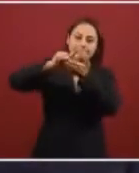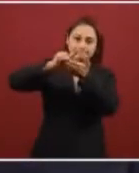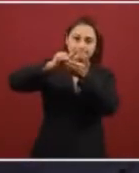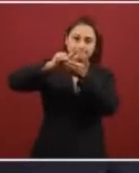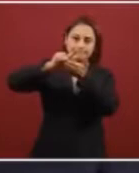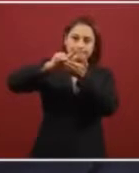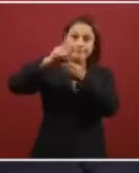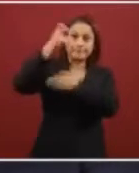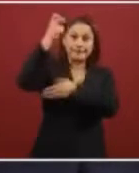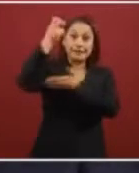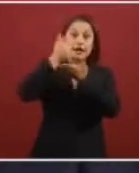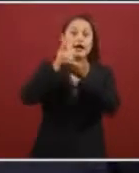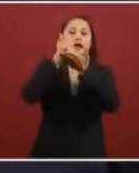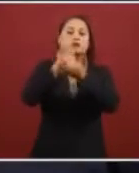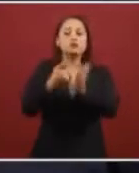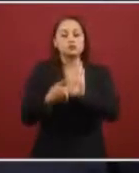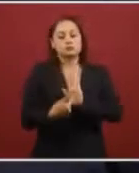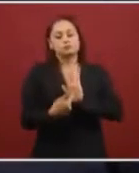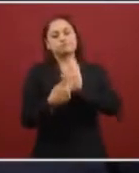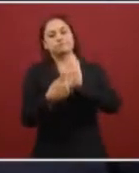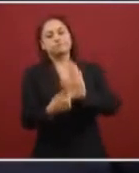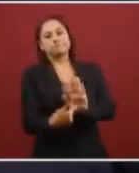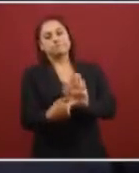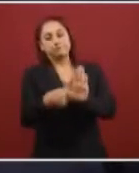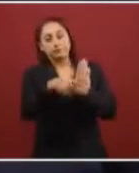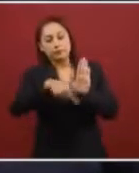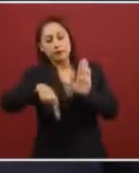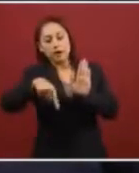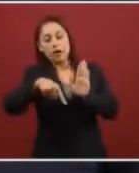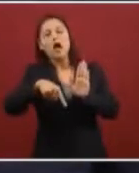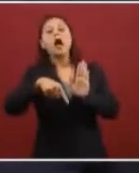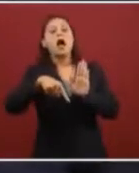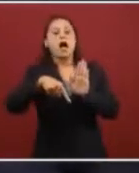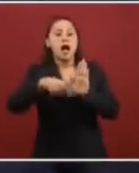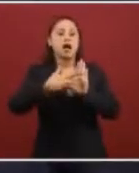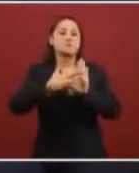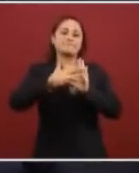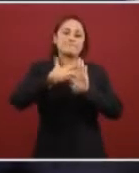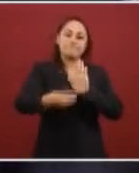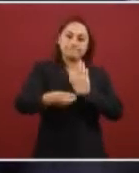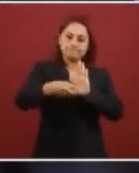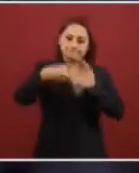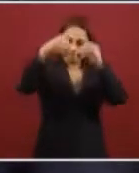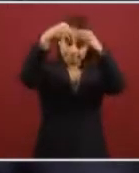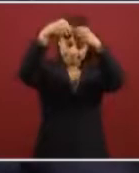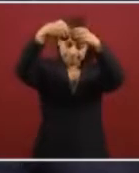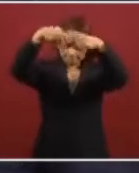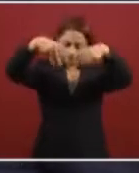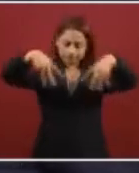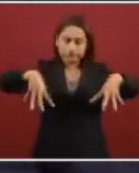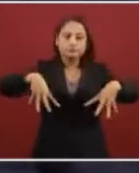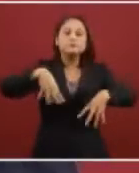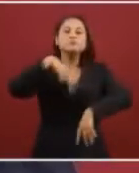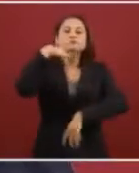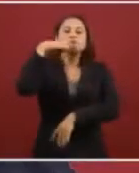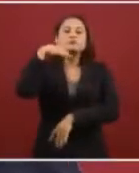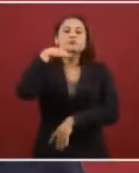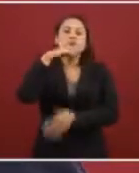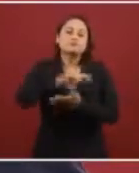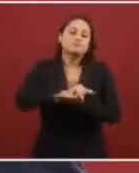estigmatizar la corrupción, and stigmatize corruption. Que no se admita, not to admit it, not to allow